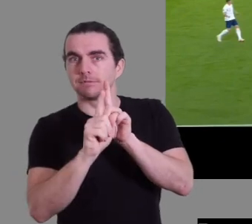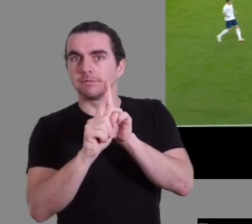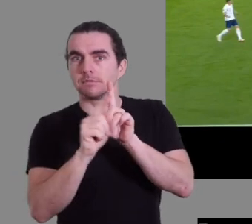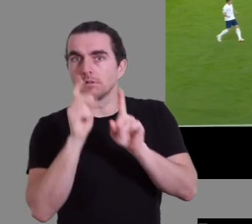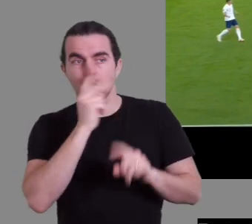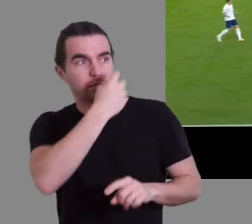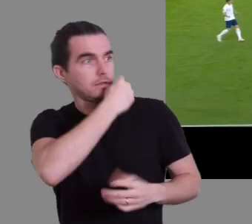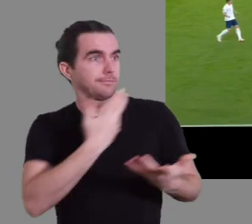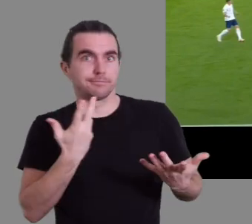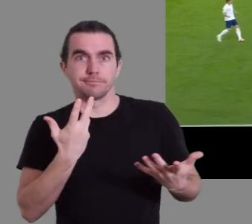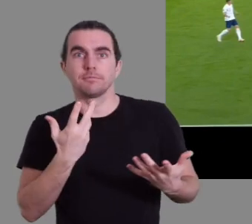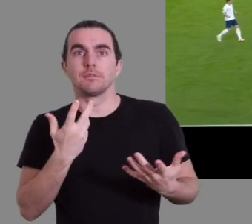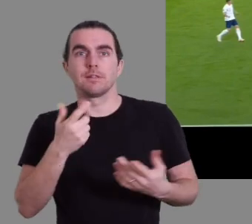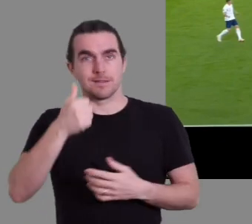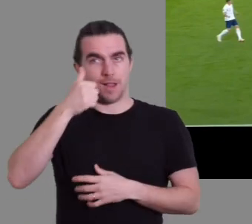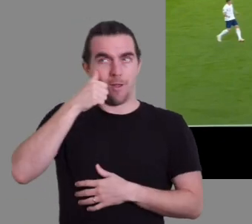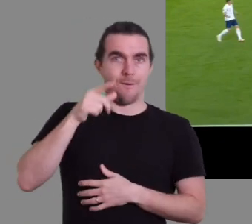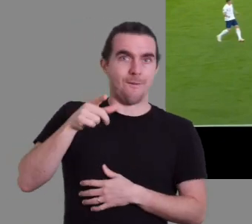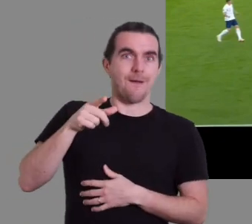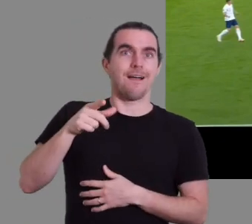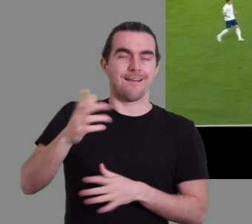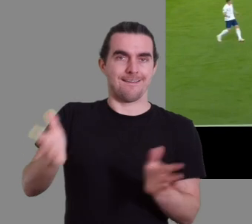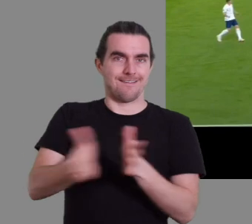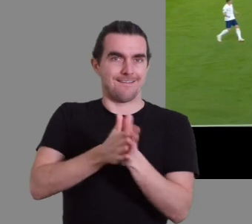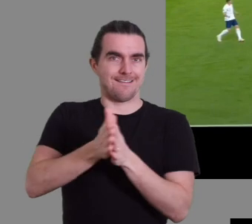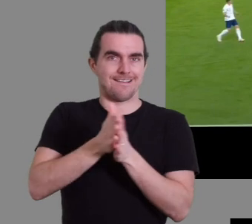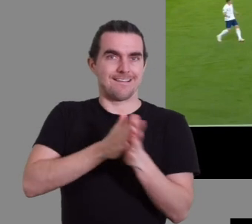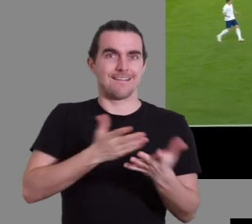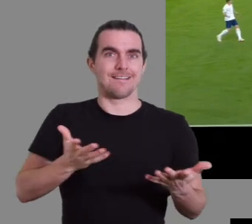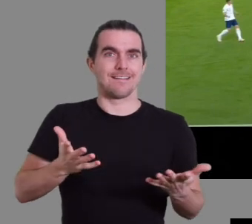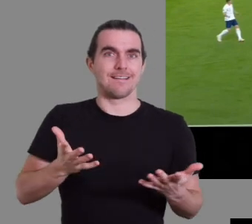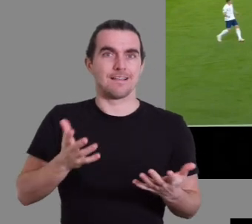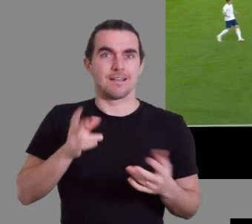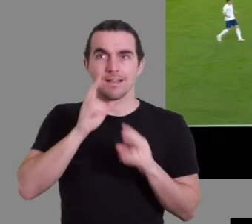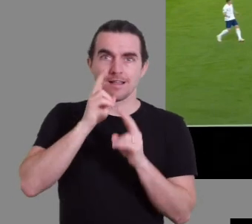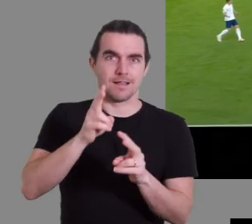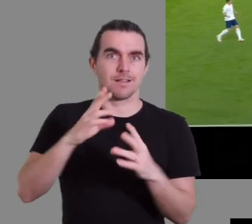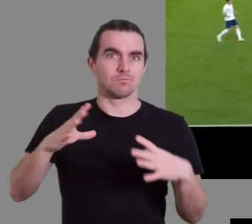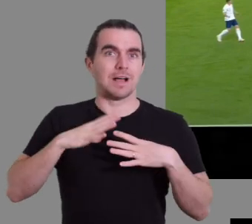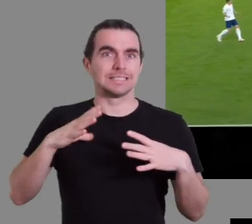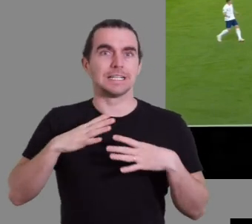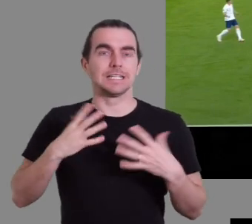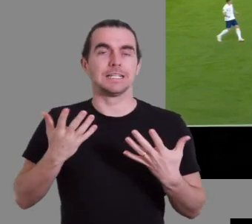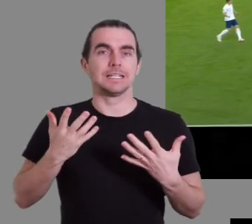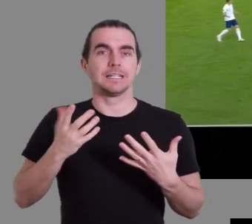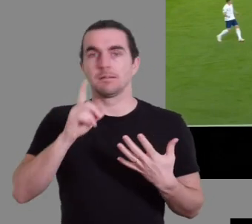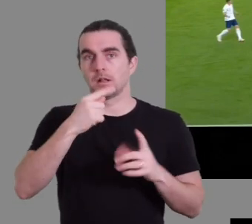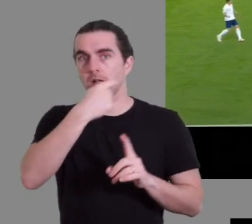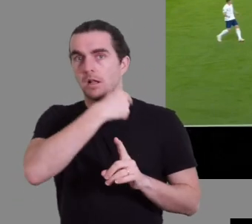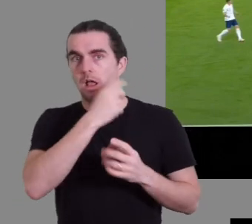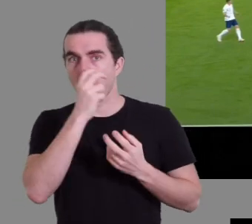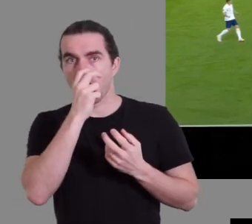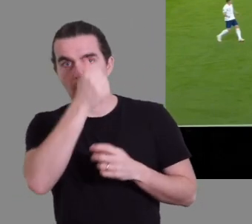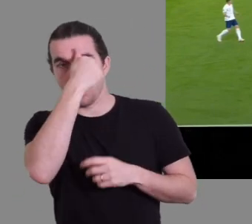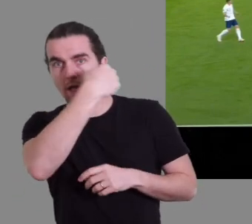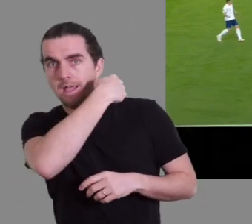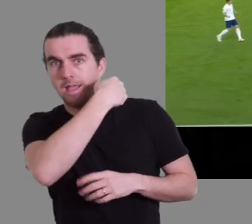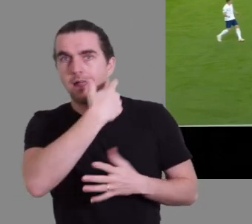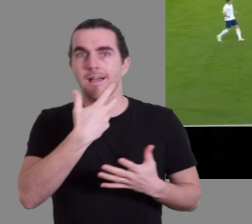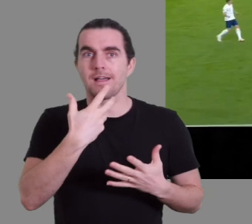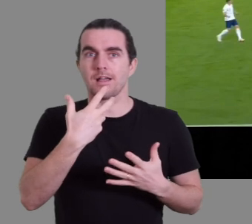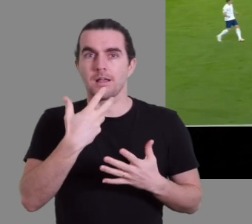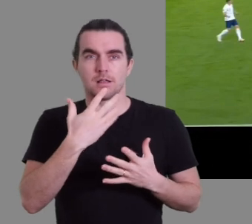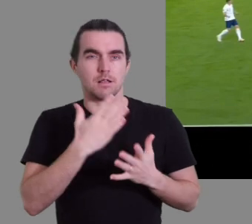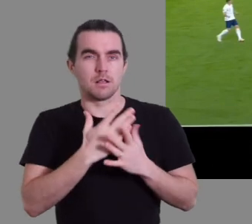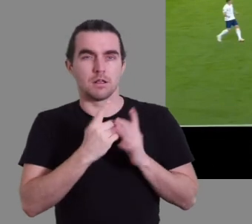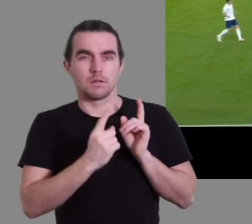the defender, he's read the situation. He's done very well, hasn't he? He's read it and he's recovered. He was probably a